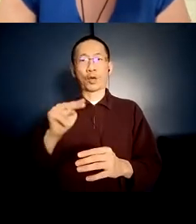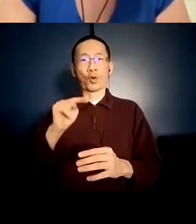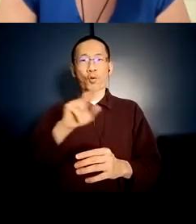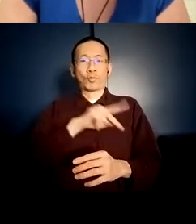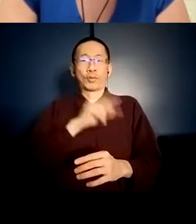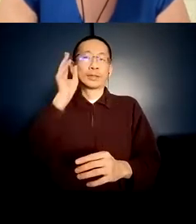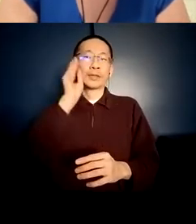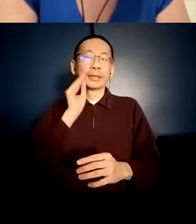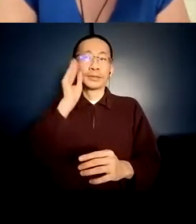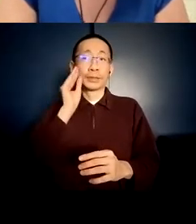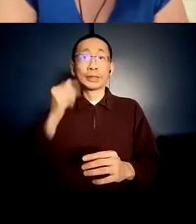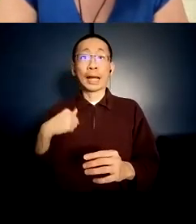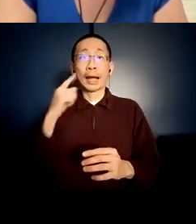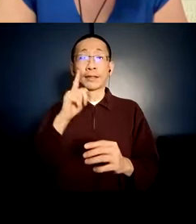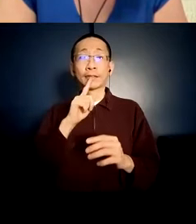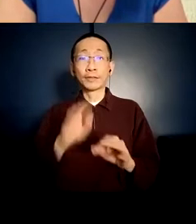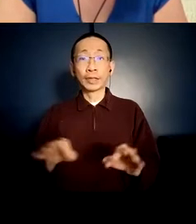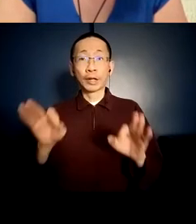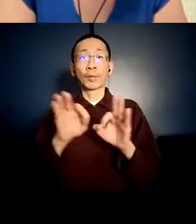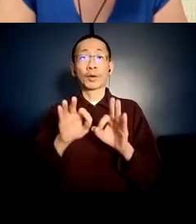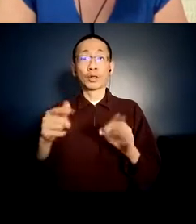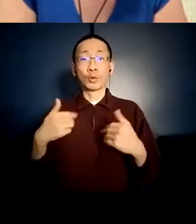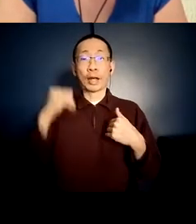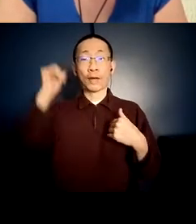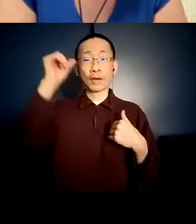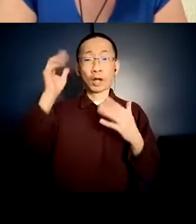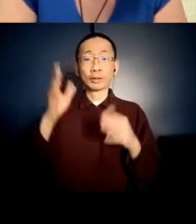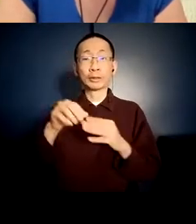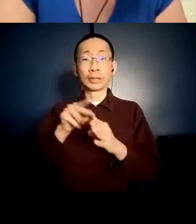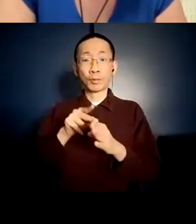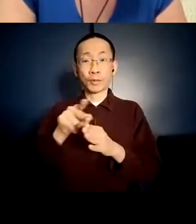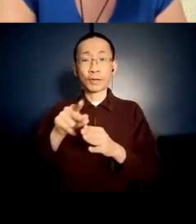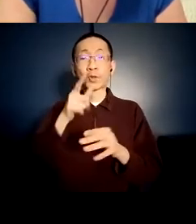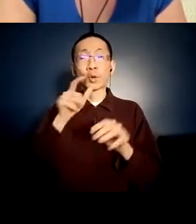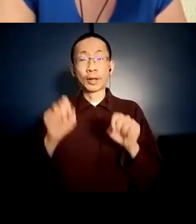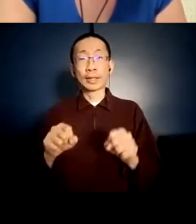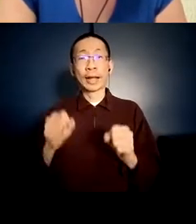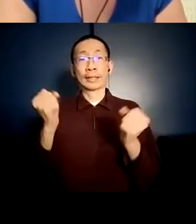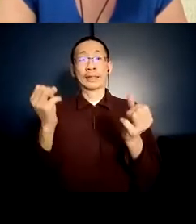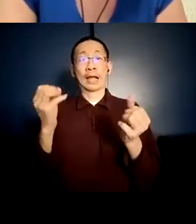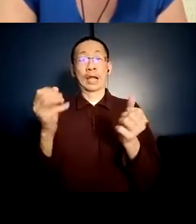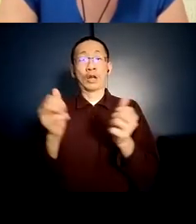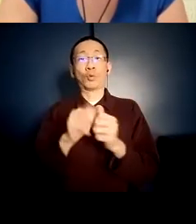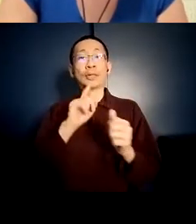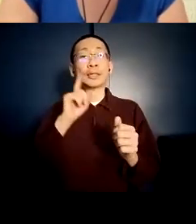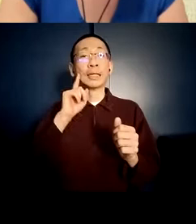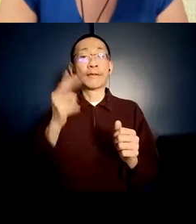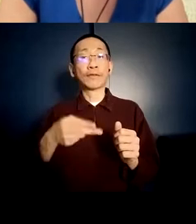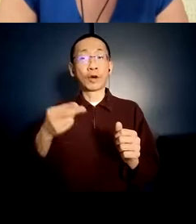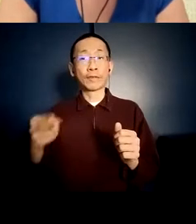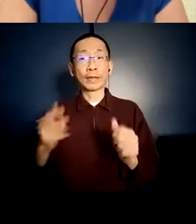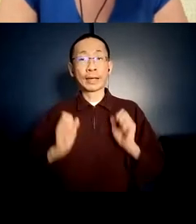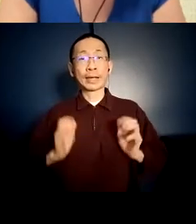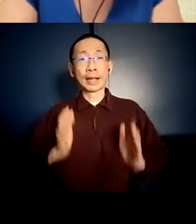think it's really important that there are audiologists in the profession who can sign with deaf and hard of hearing clients